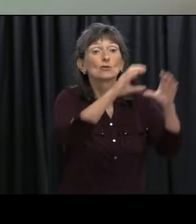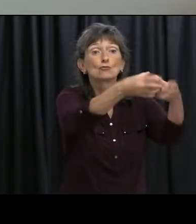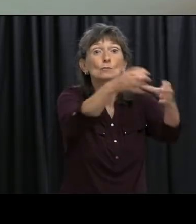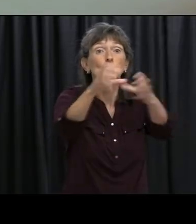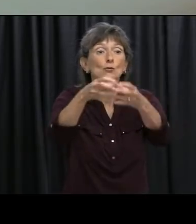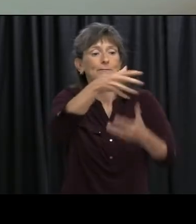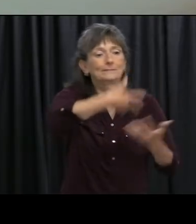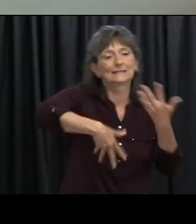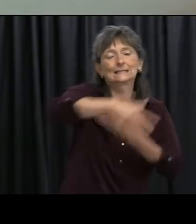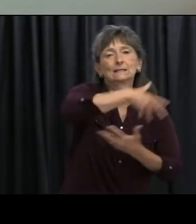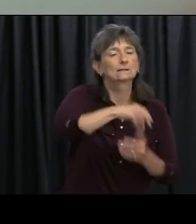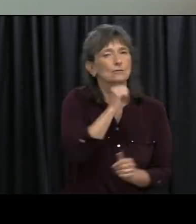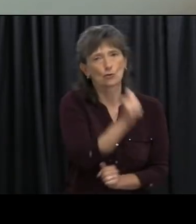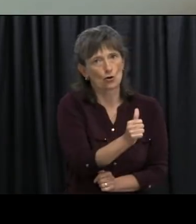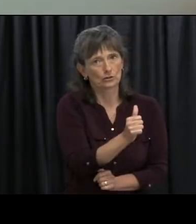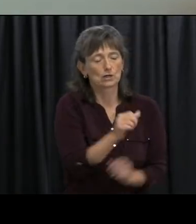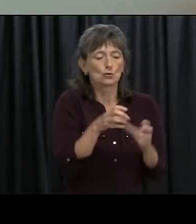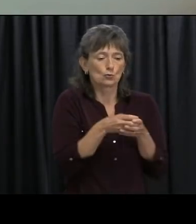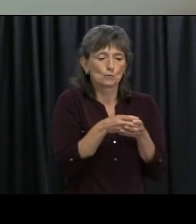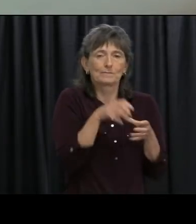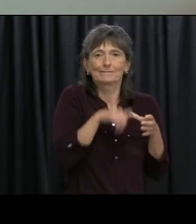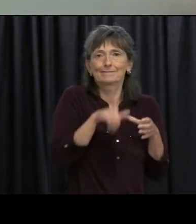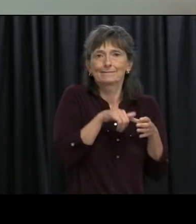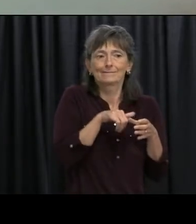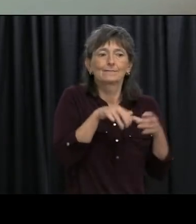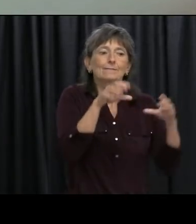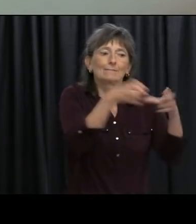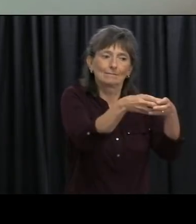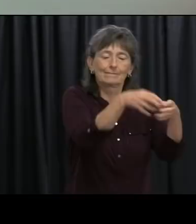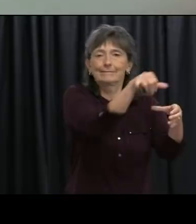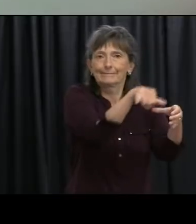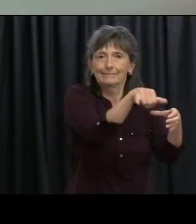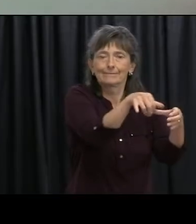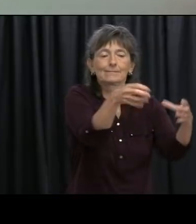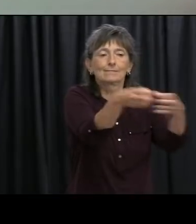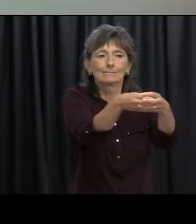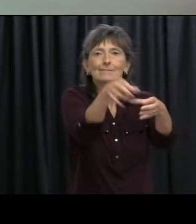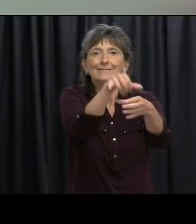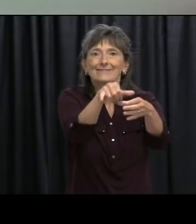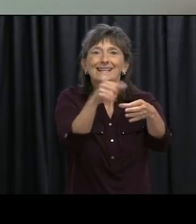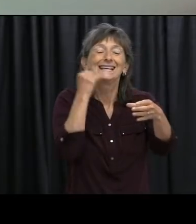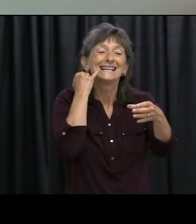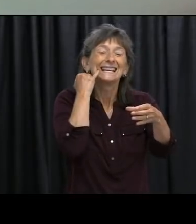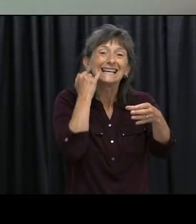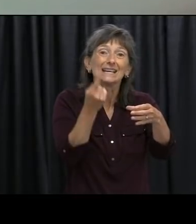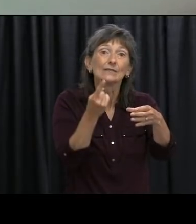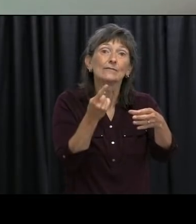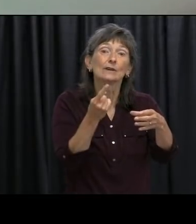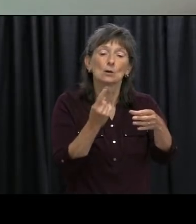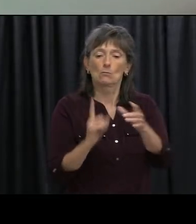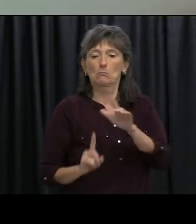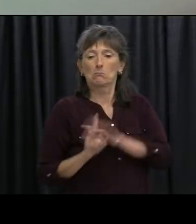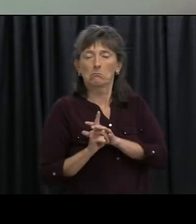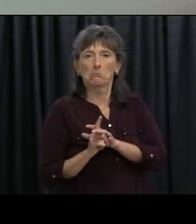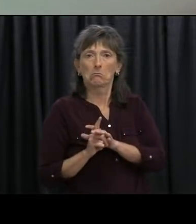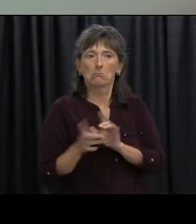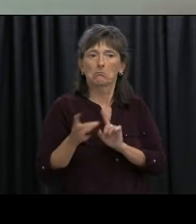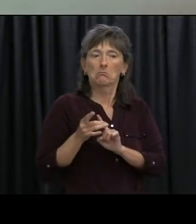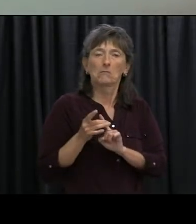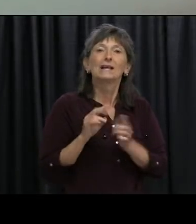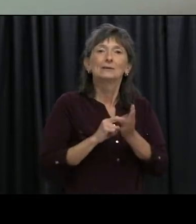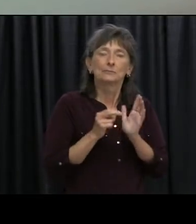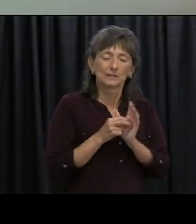go, if you mix the cohorts and then there happens to be a case, then there's a greater group that you have to do contact tracing with, right?